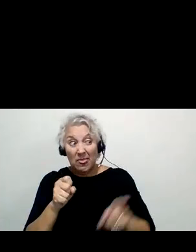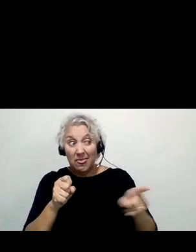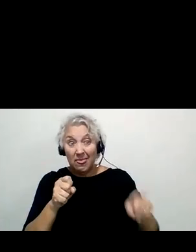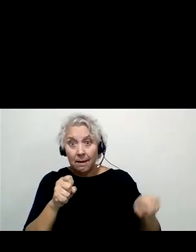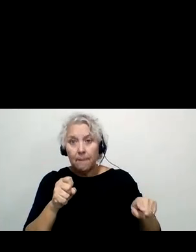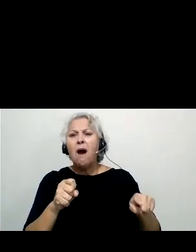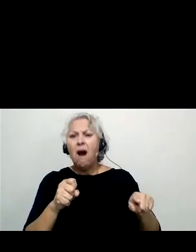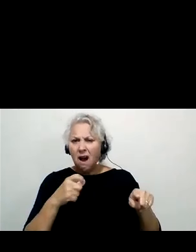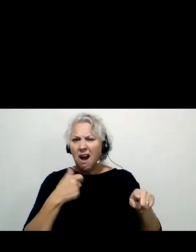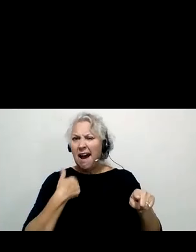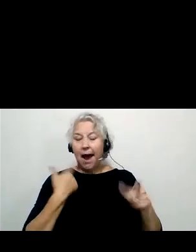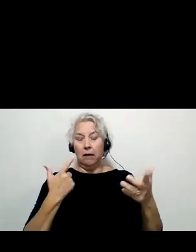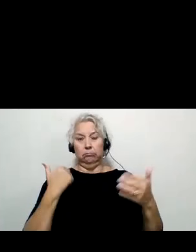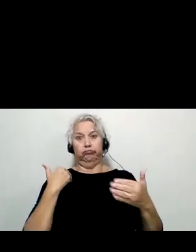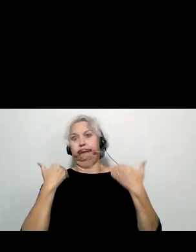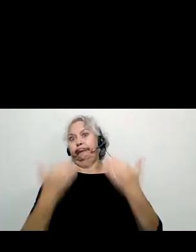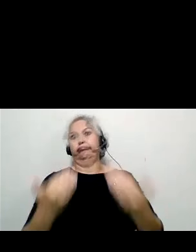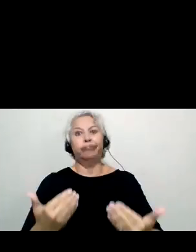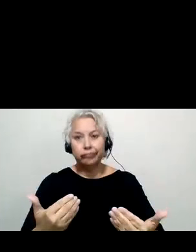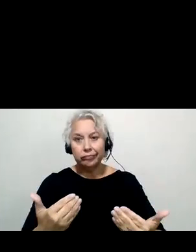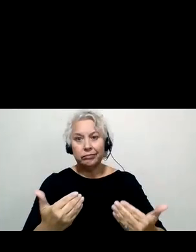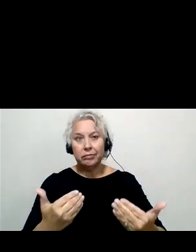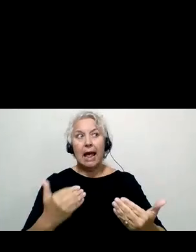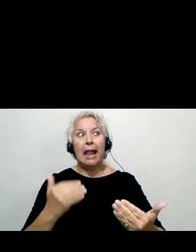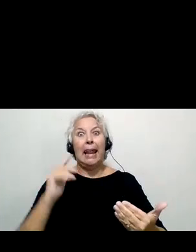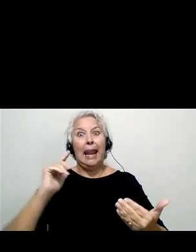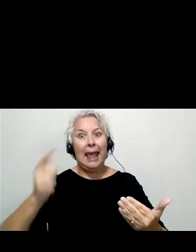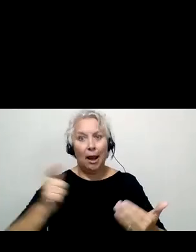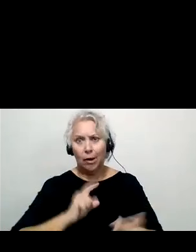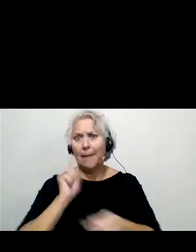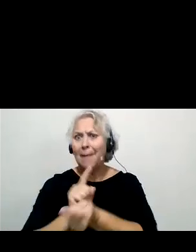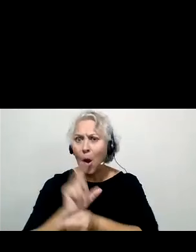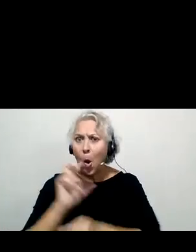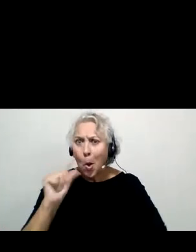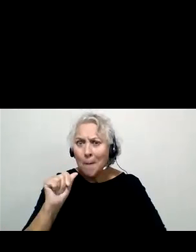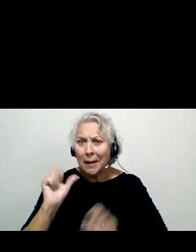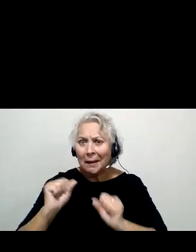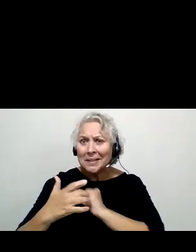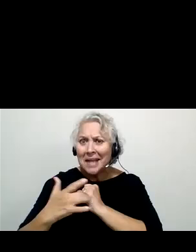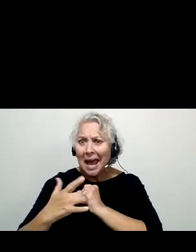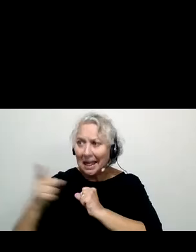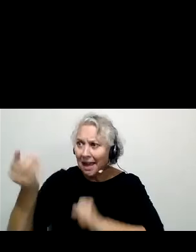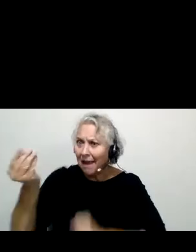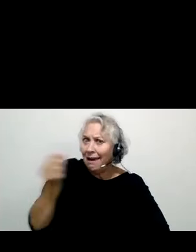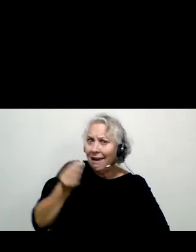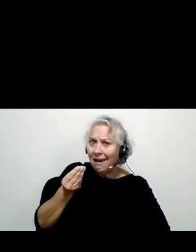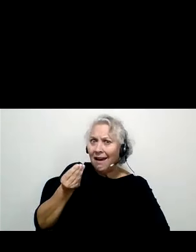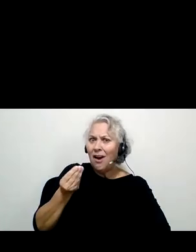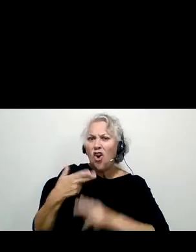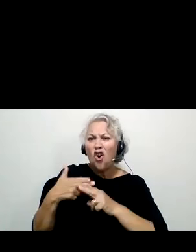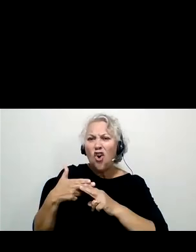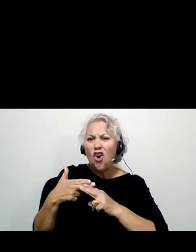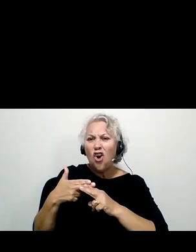of was doing it by the seat of my pants. And then I met Oklahoma Able Tech. and they introduced me to what is called